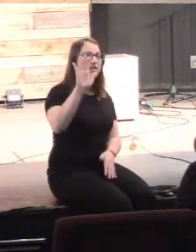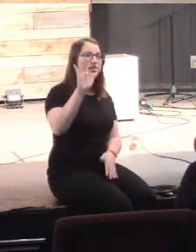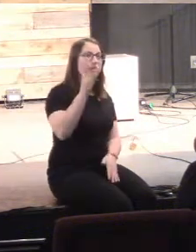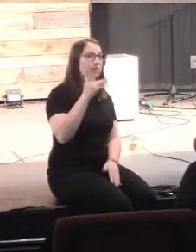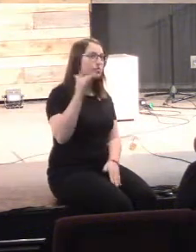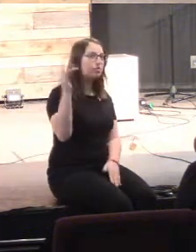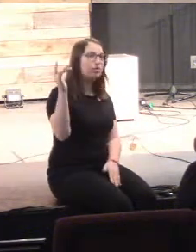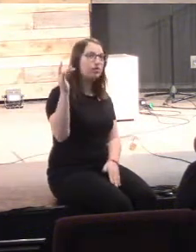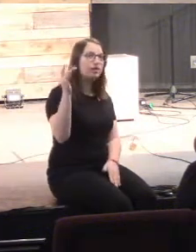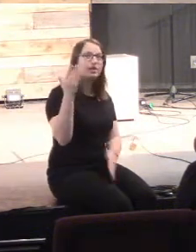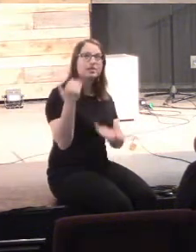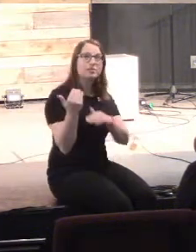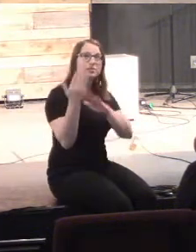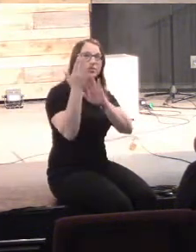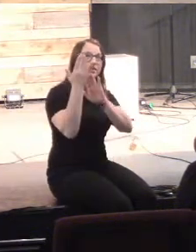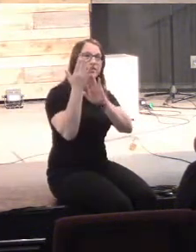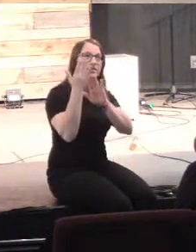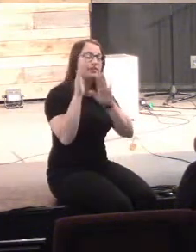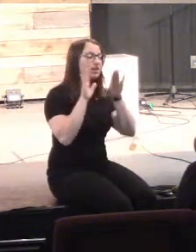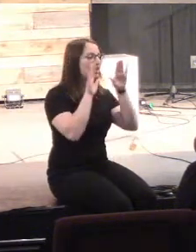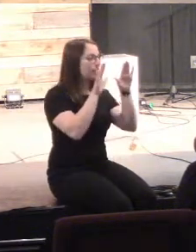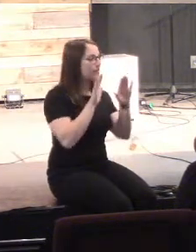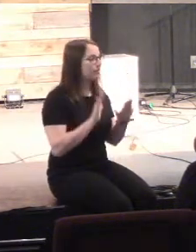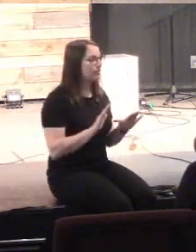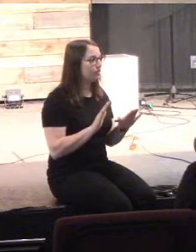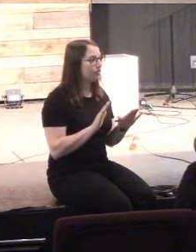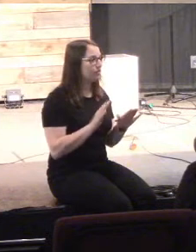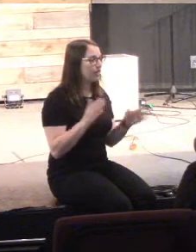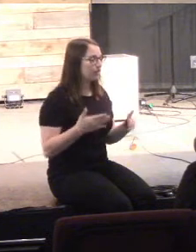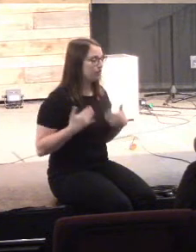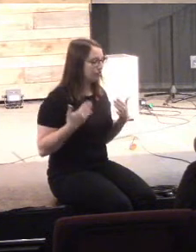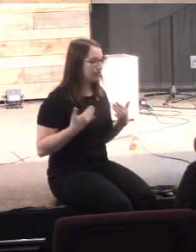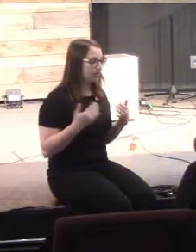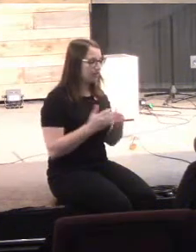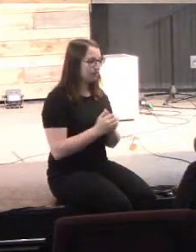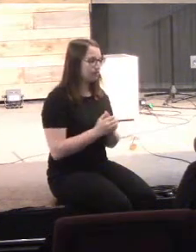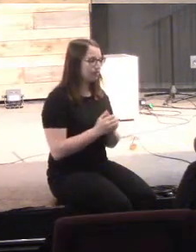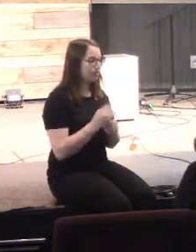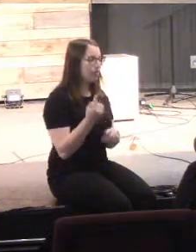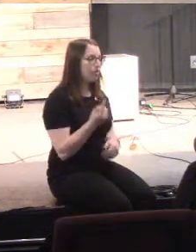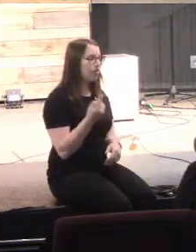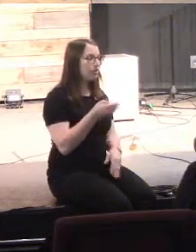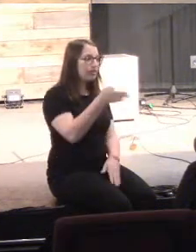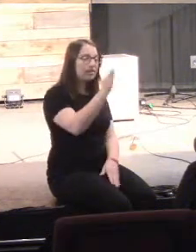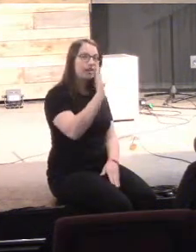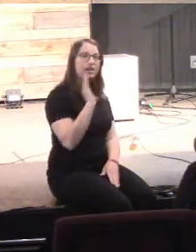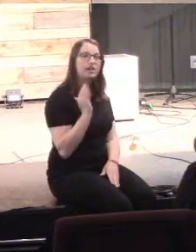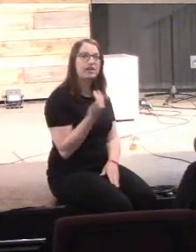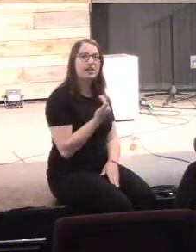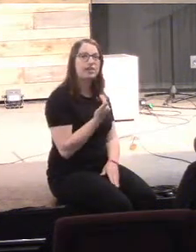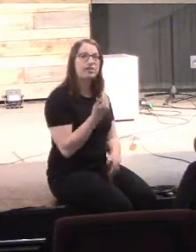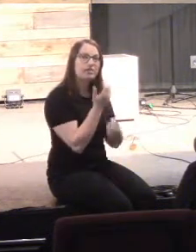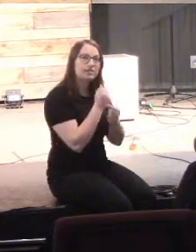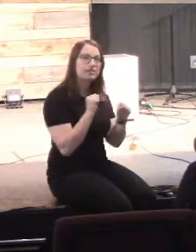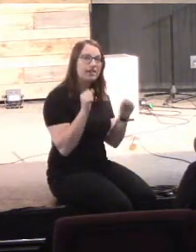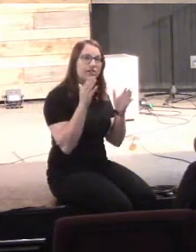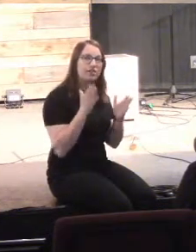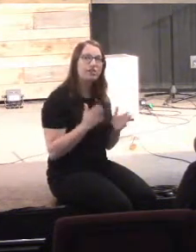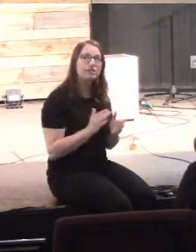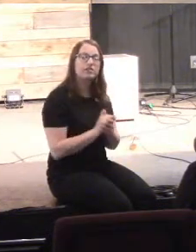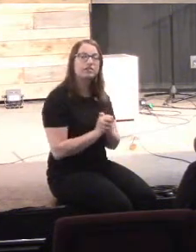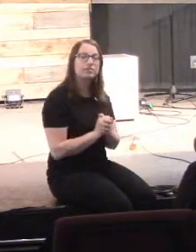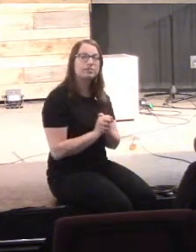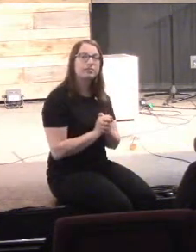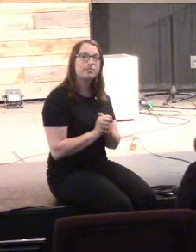fault and with great joy. To the only God, our Savior, be glory, majesty, power,